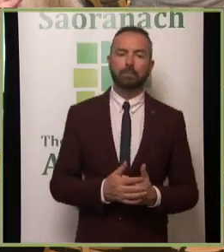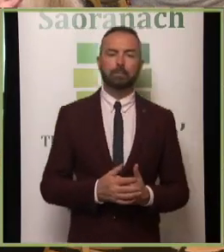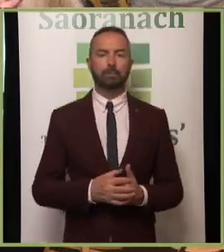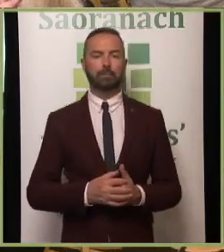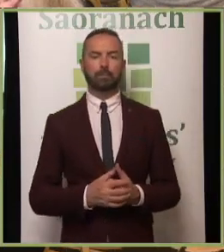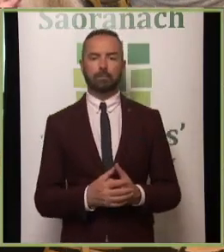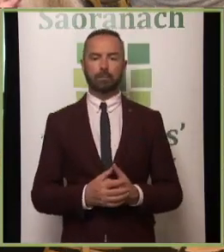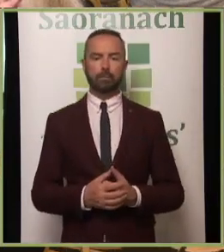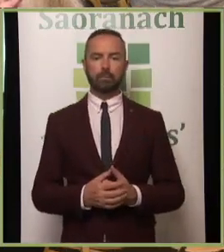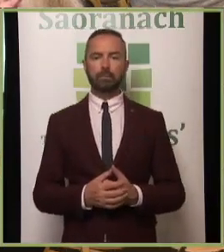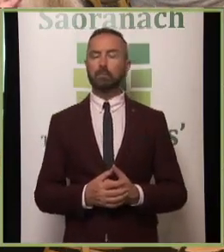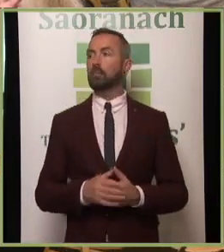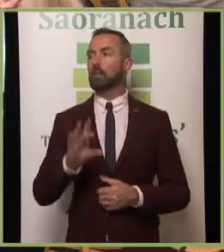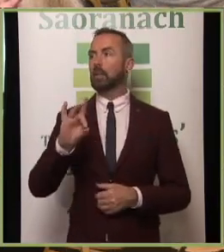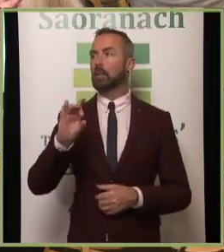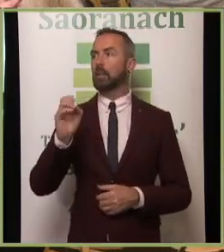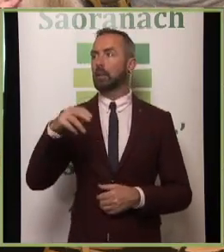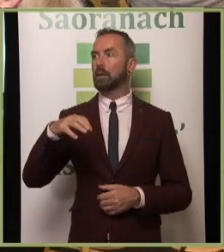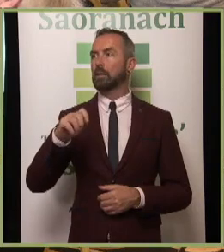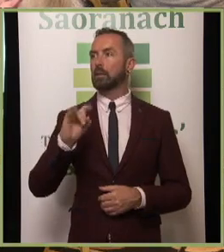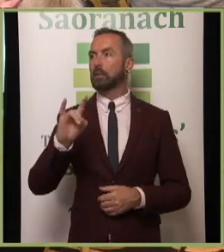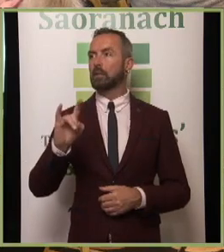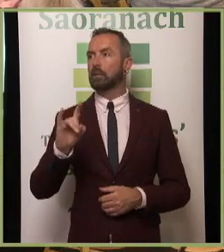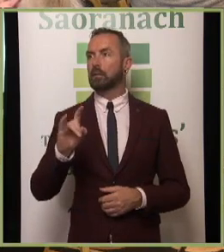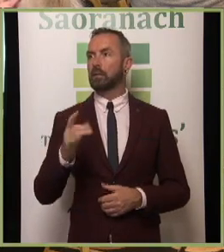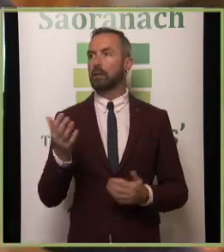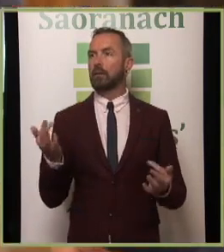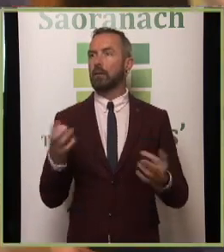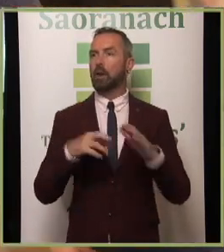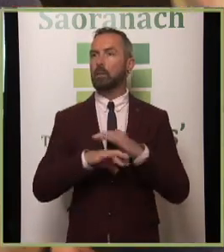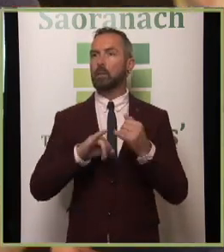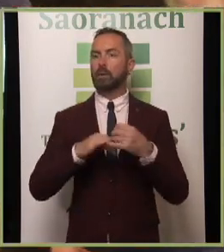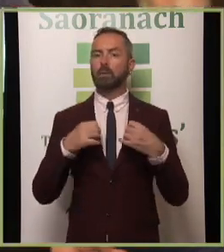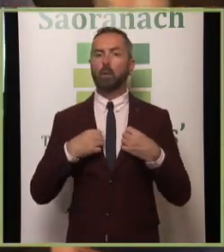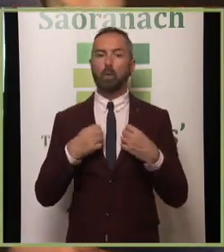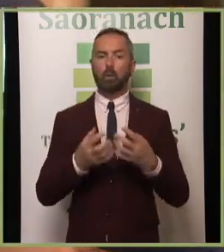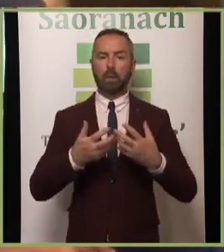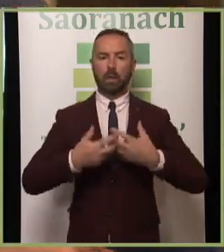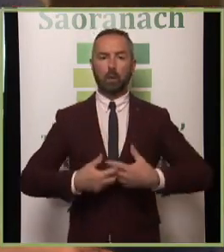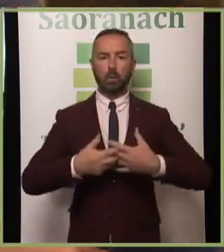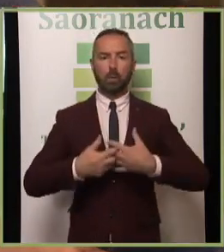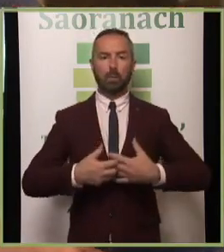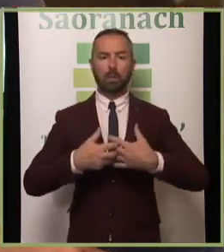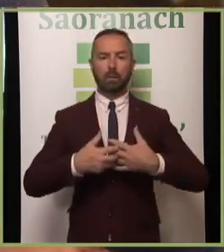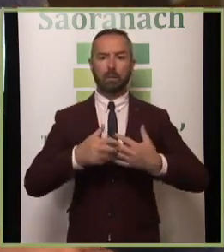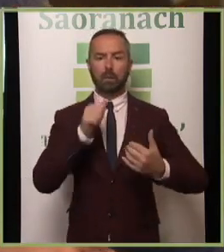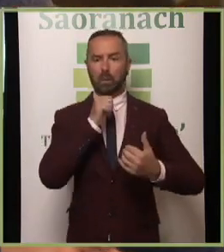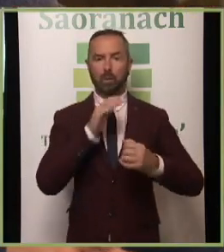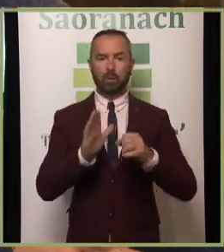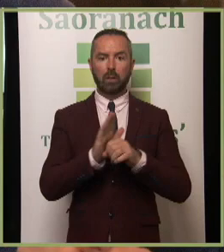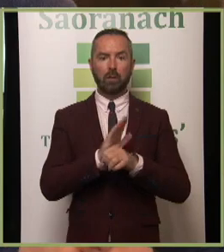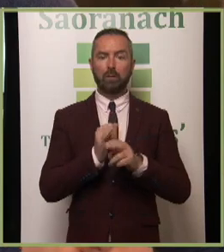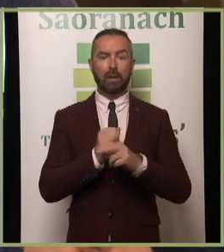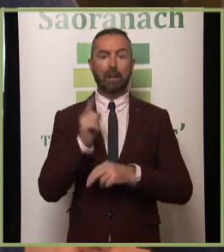Follow on from Jean's point, and farmers who have their own hedge cutting equipment doesn't seem to be covered